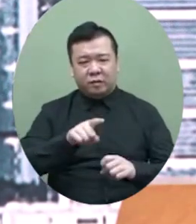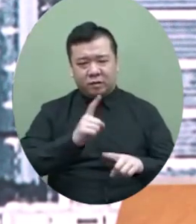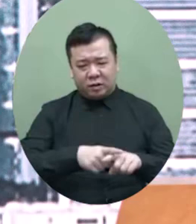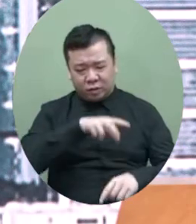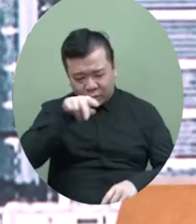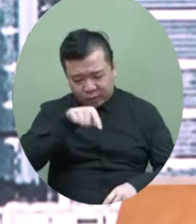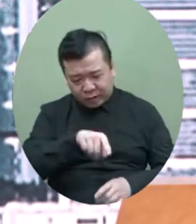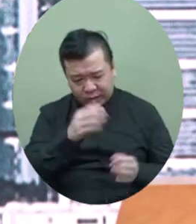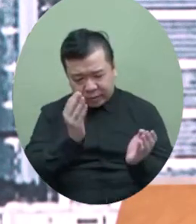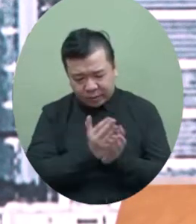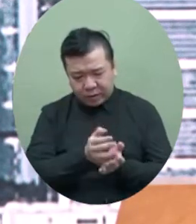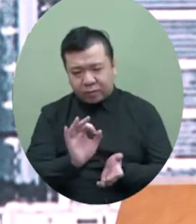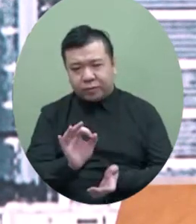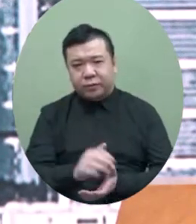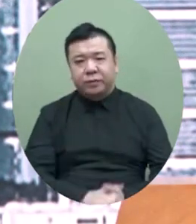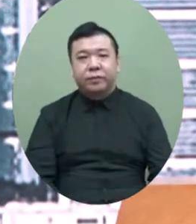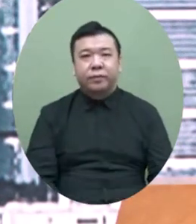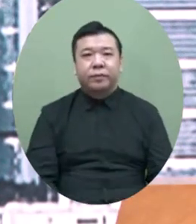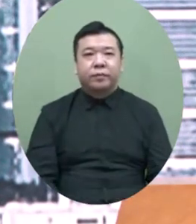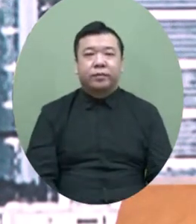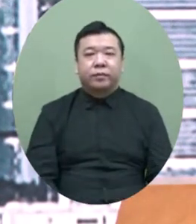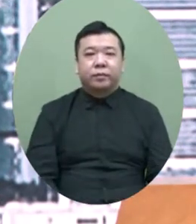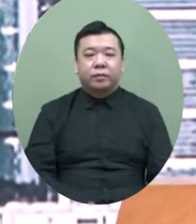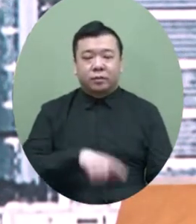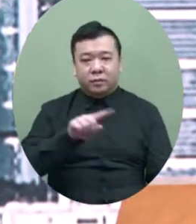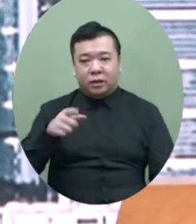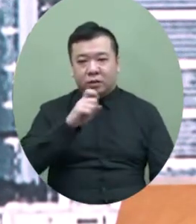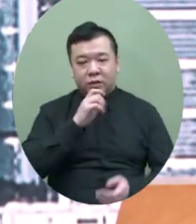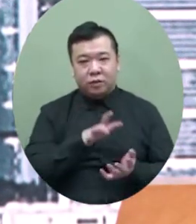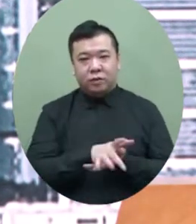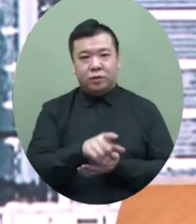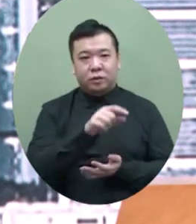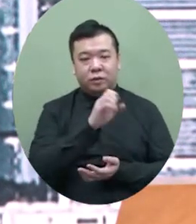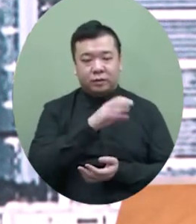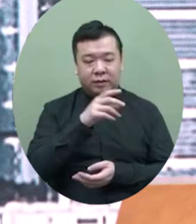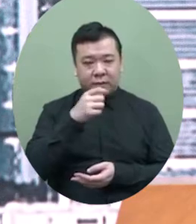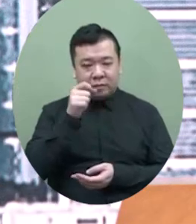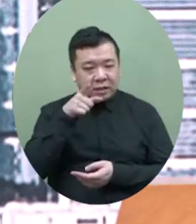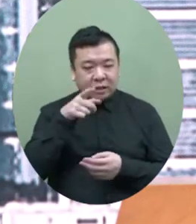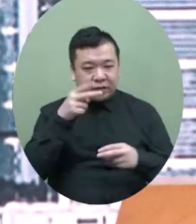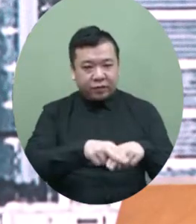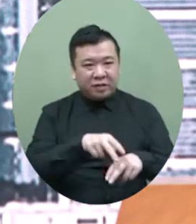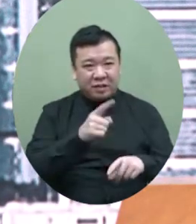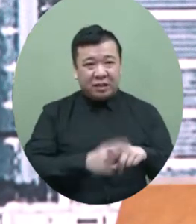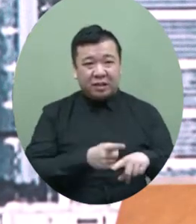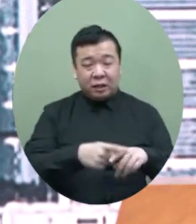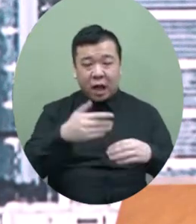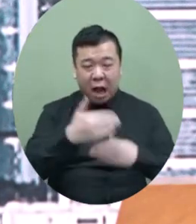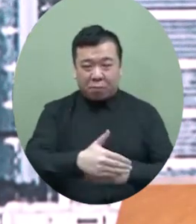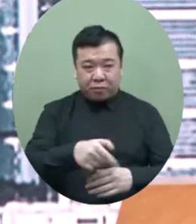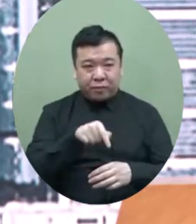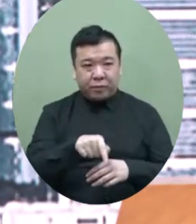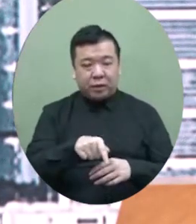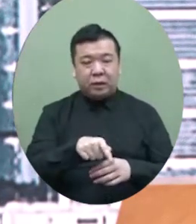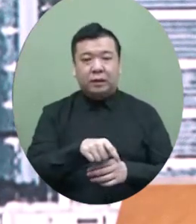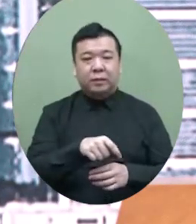you respond to expert suggestions that an ambush-style lockdown may not be really able to contain the spread of the virus because there are still many people who